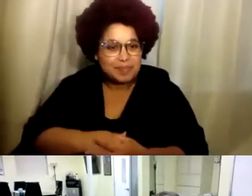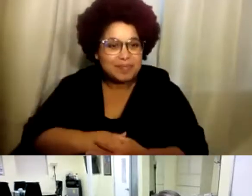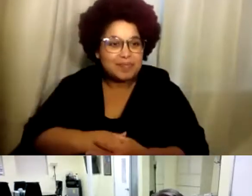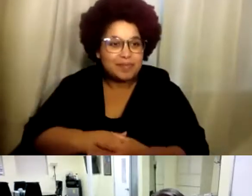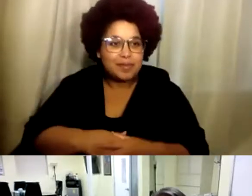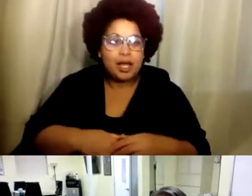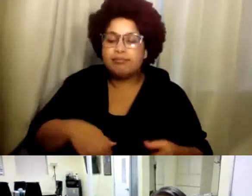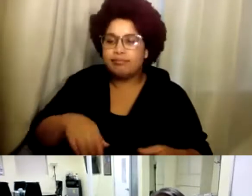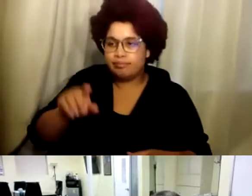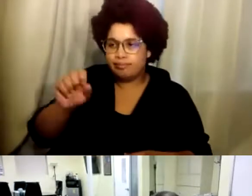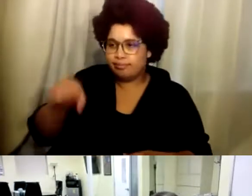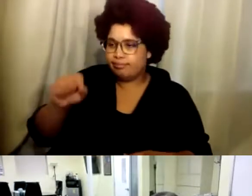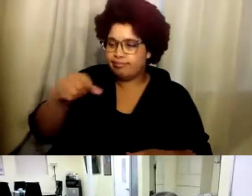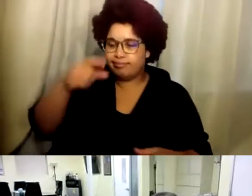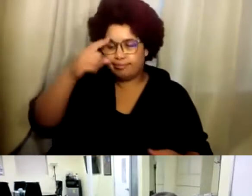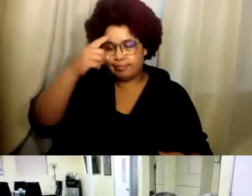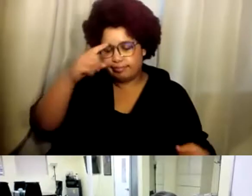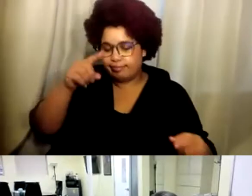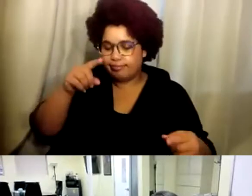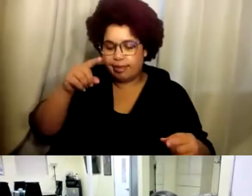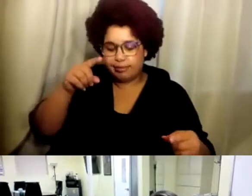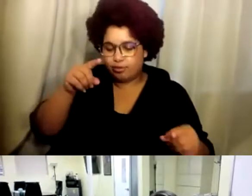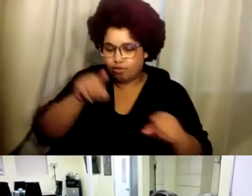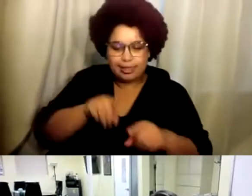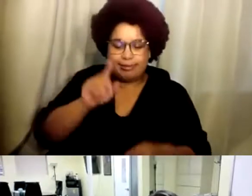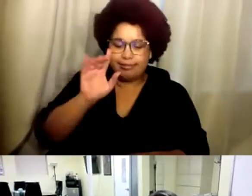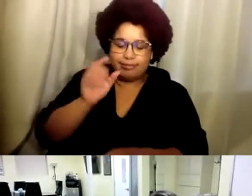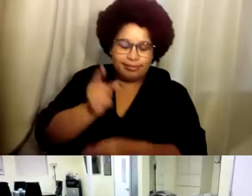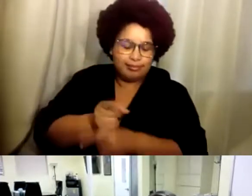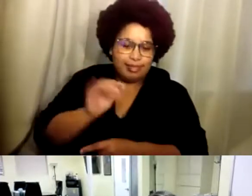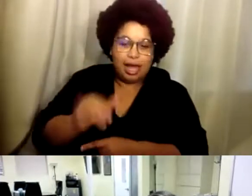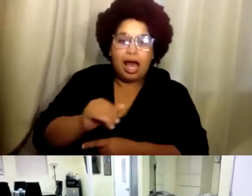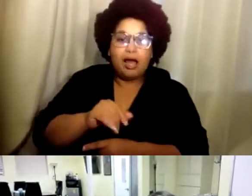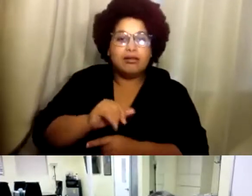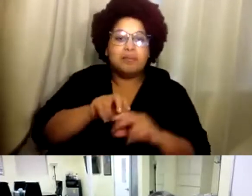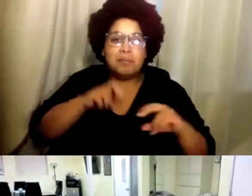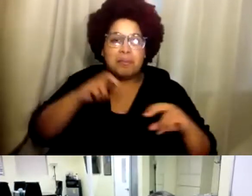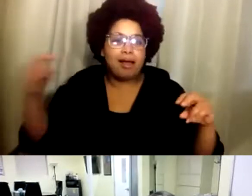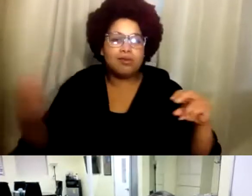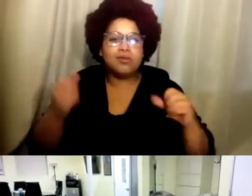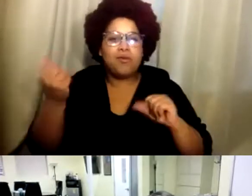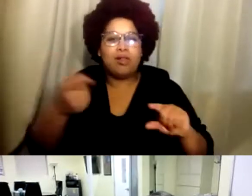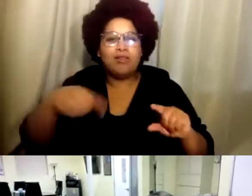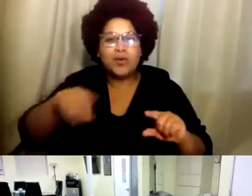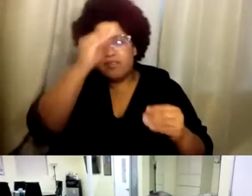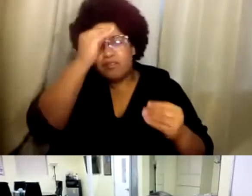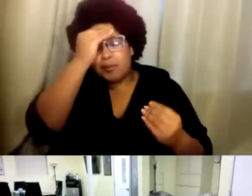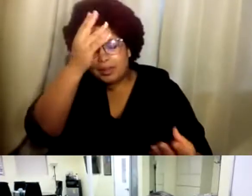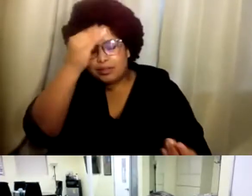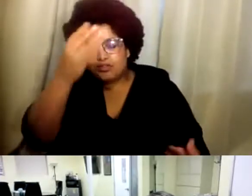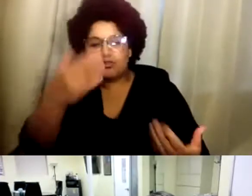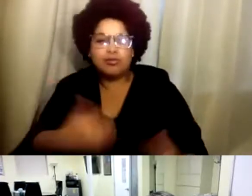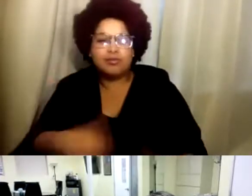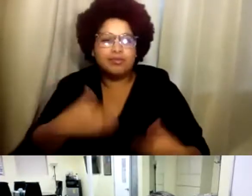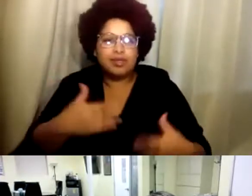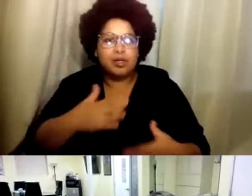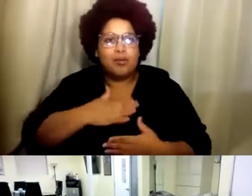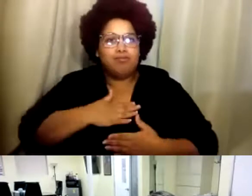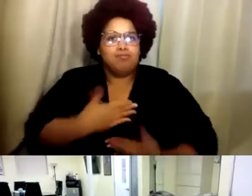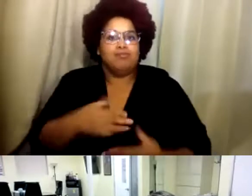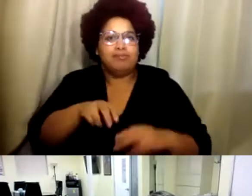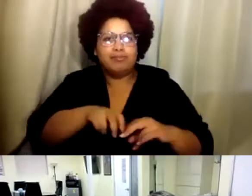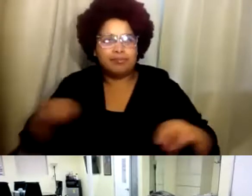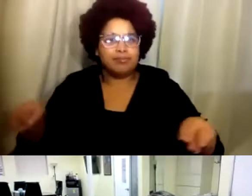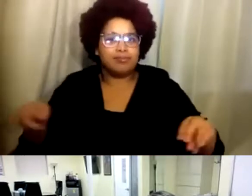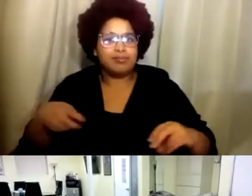Absolutely. I would want to express my thank you to the panelists as a whole for all your information and willingness to come up and speak about